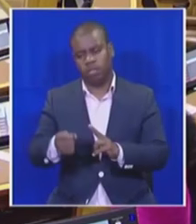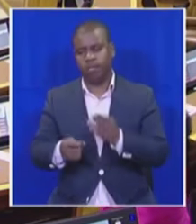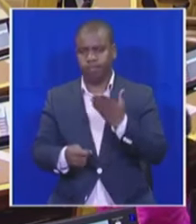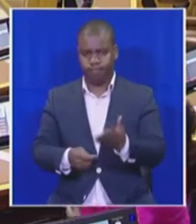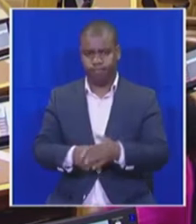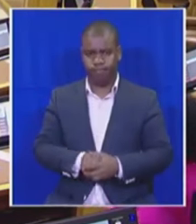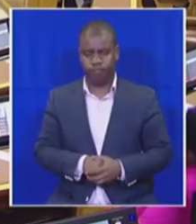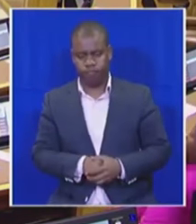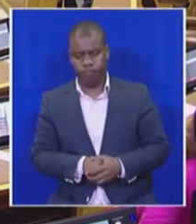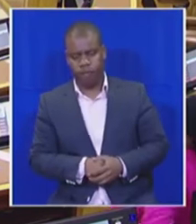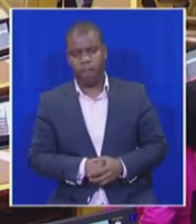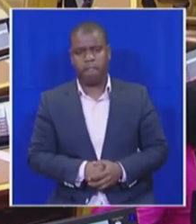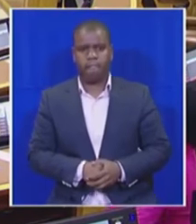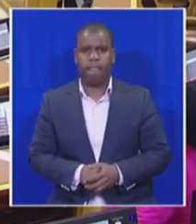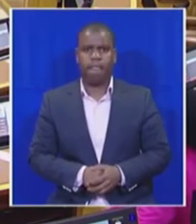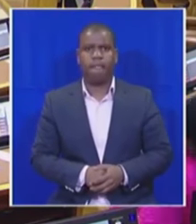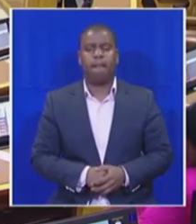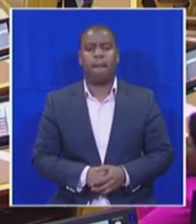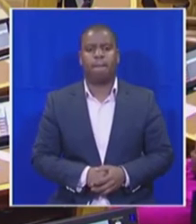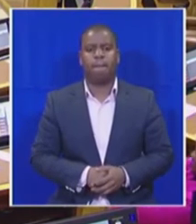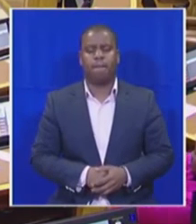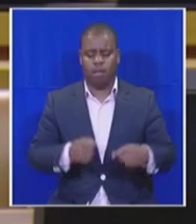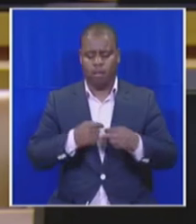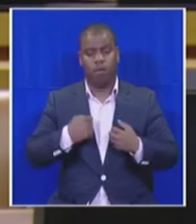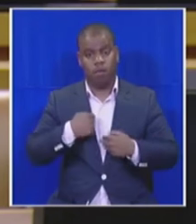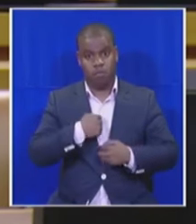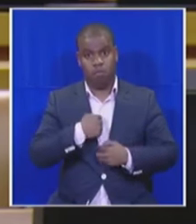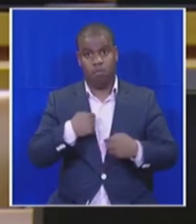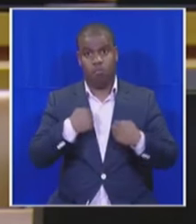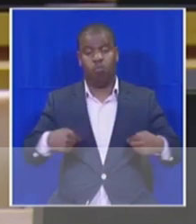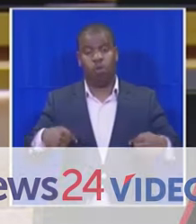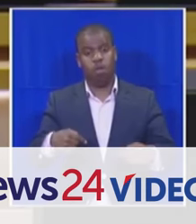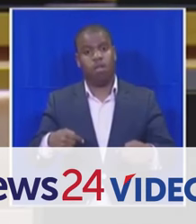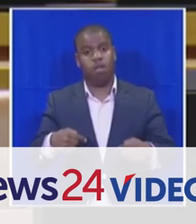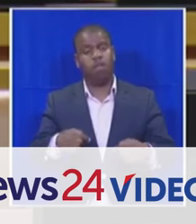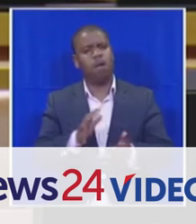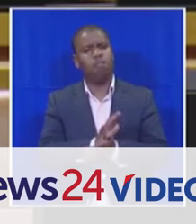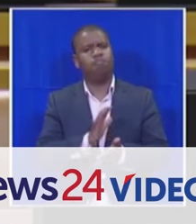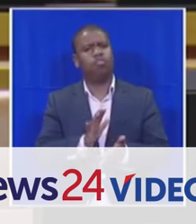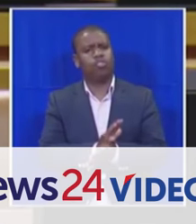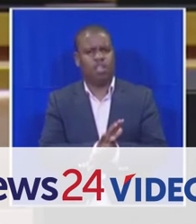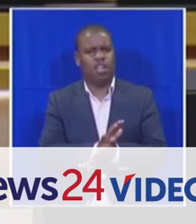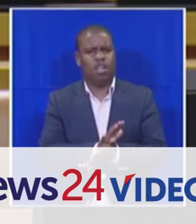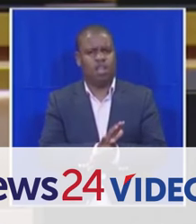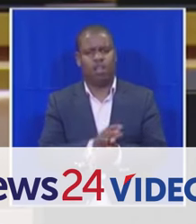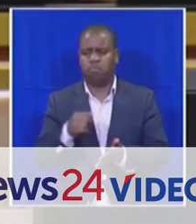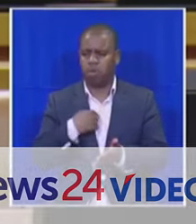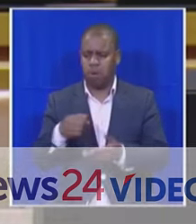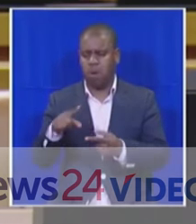We appreciate that this question has been asked in order to inform the people of South Africa.